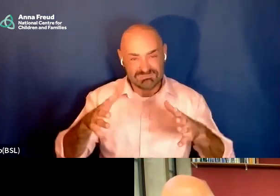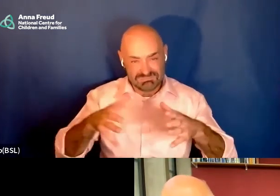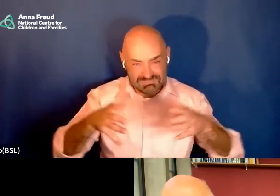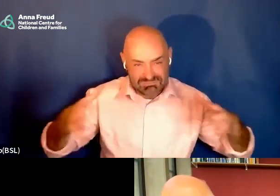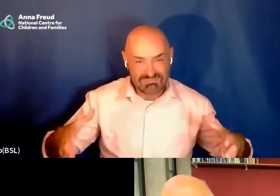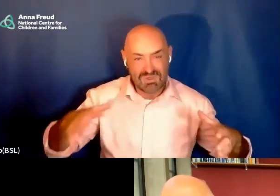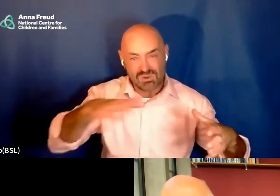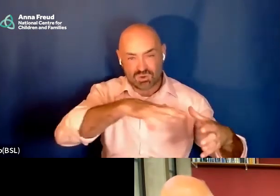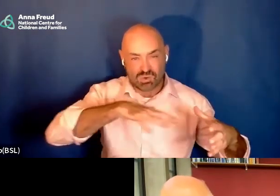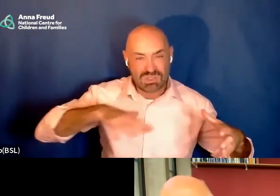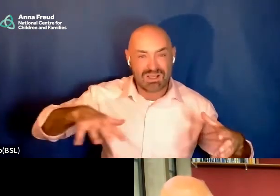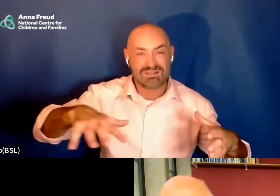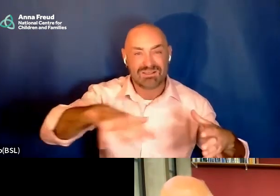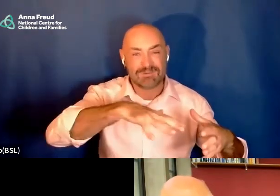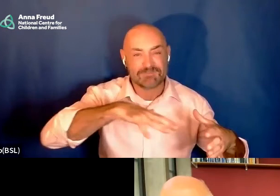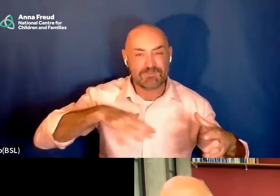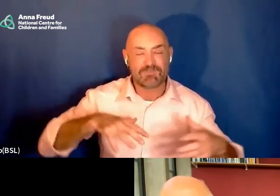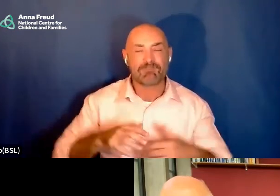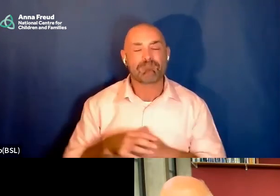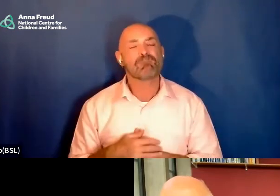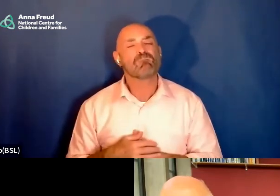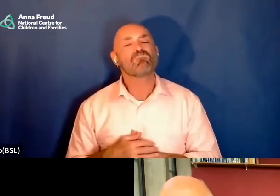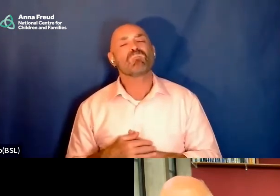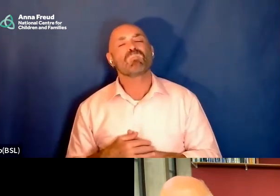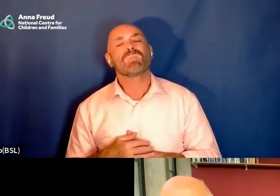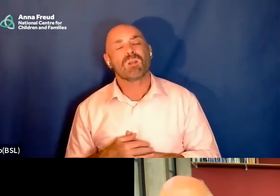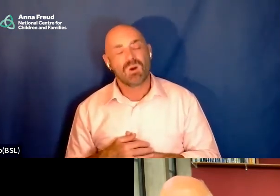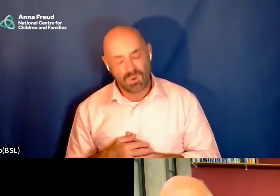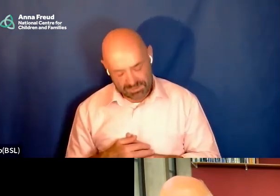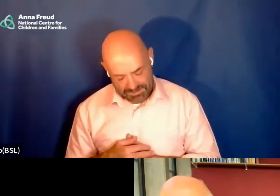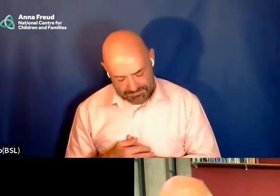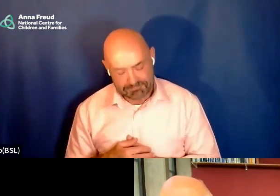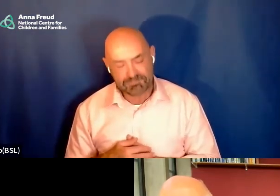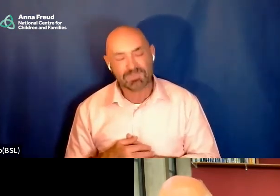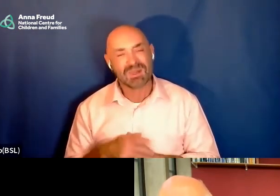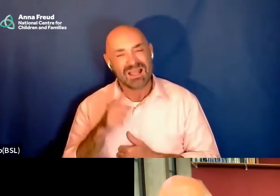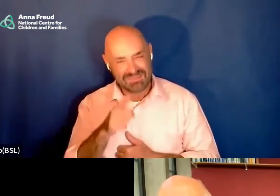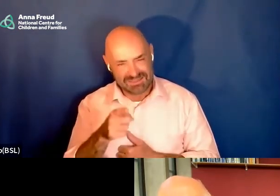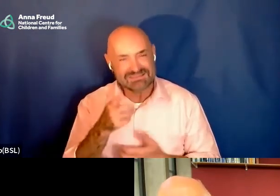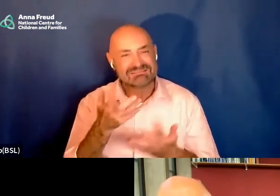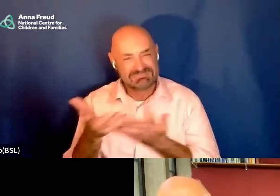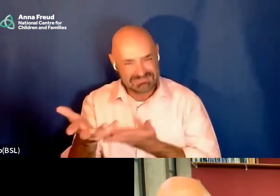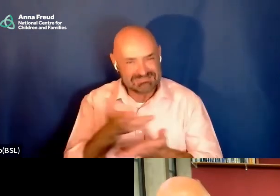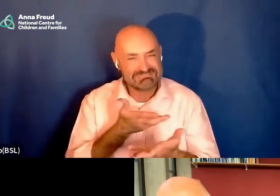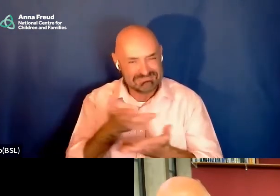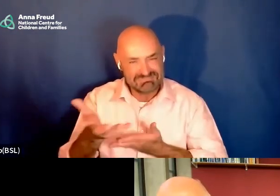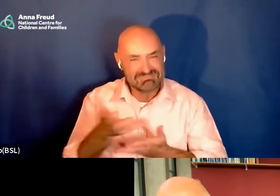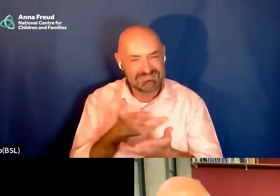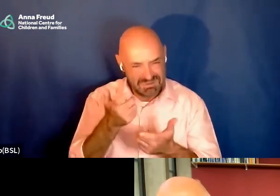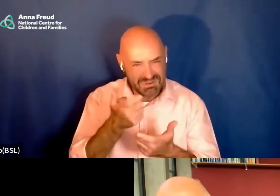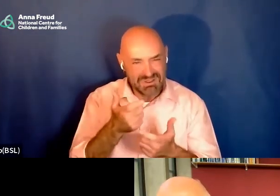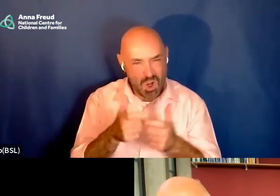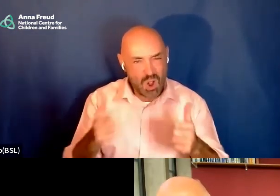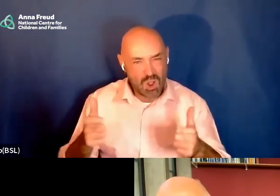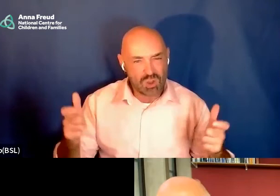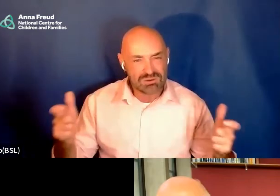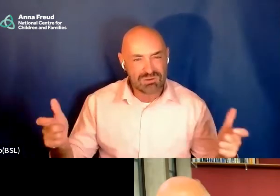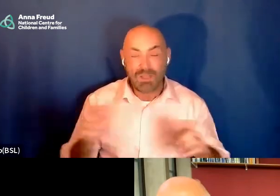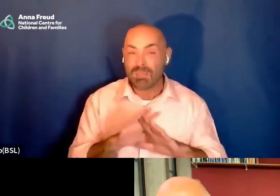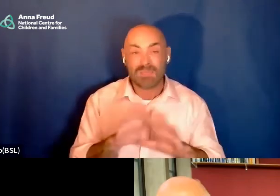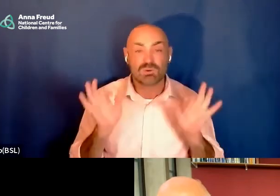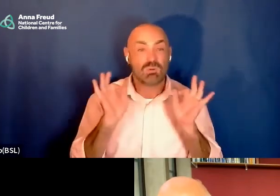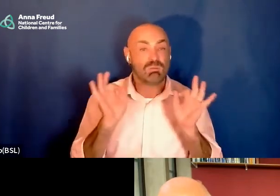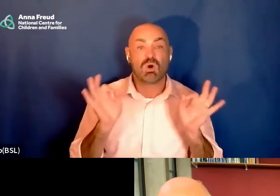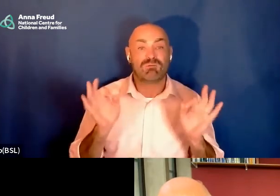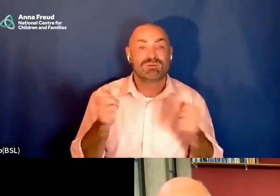Yeah, so this is something that gets discussed a lot in this space and there's no perfect solution